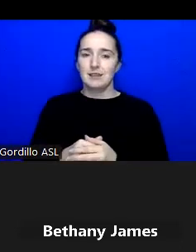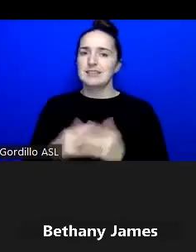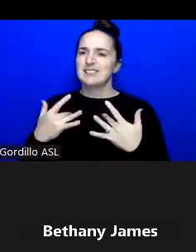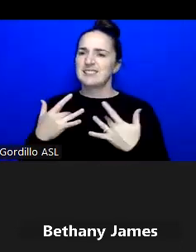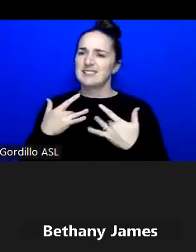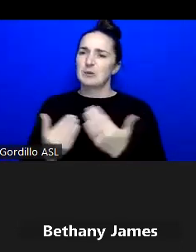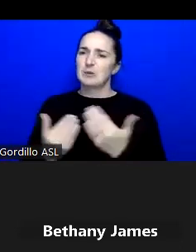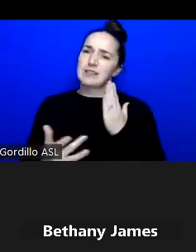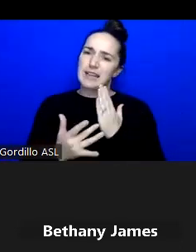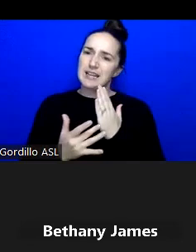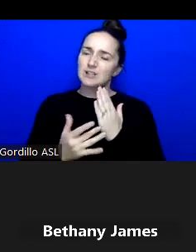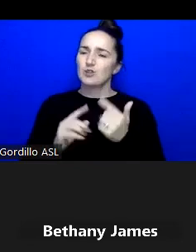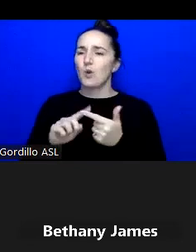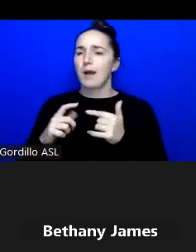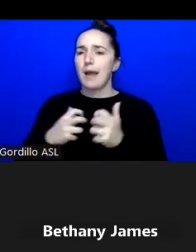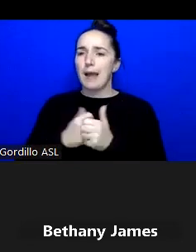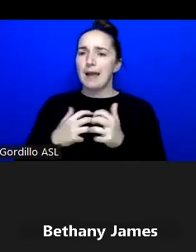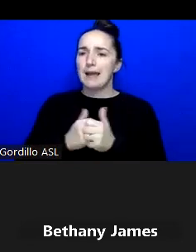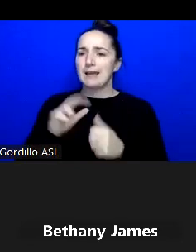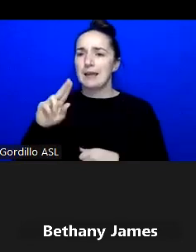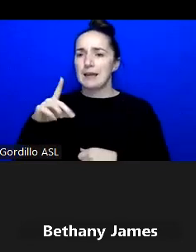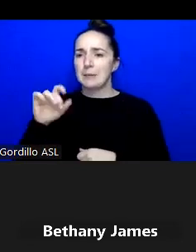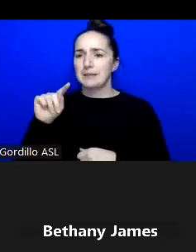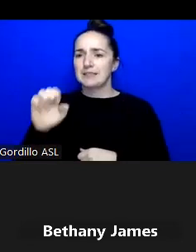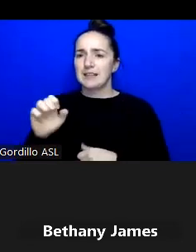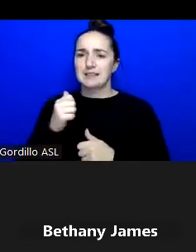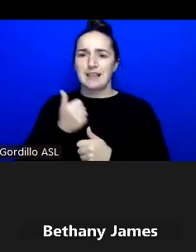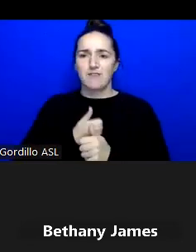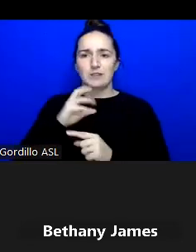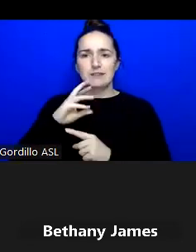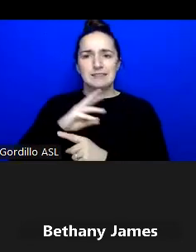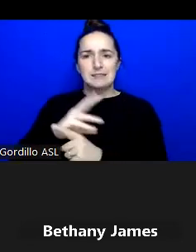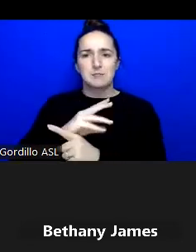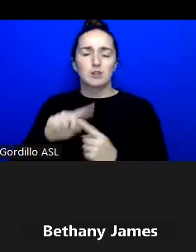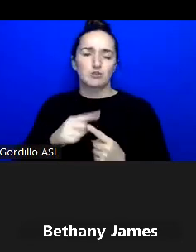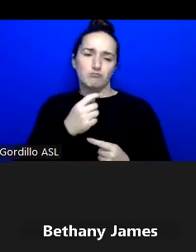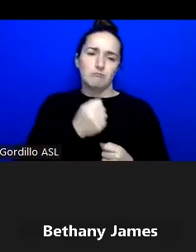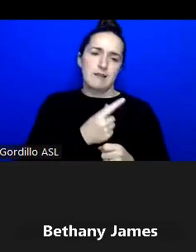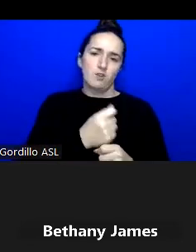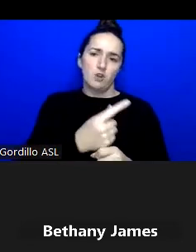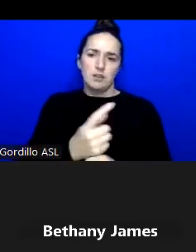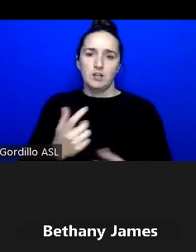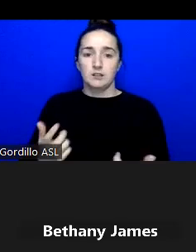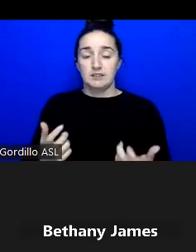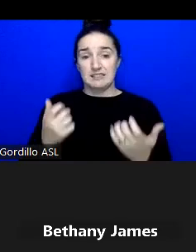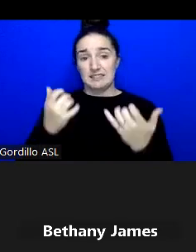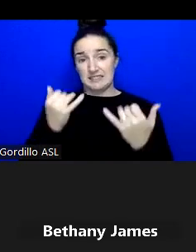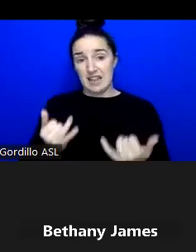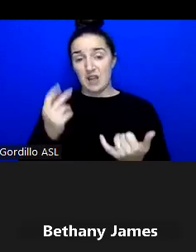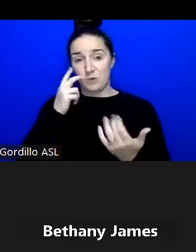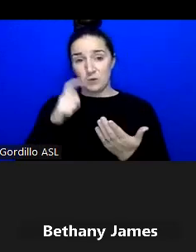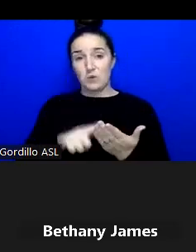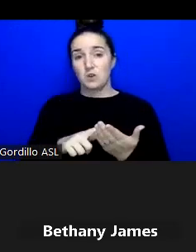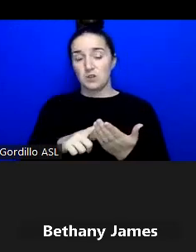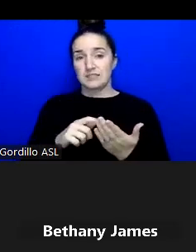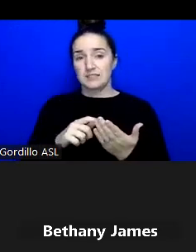new updates to technology that rolls out every 6 months to a year. There are appreciable changes at least every year to 2 years on the different